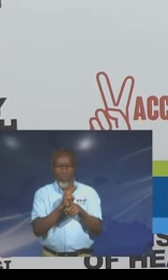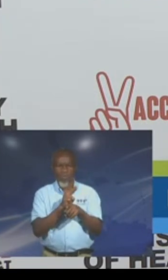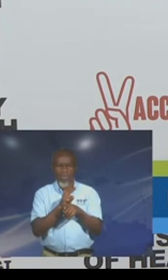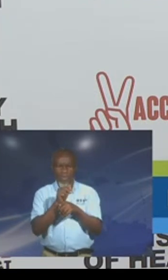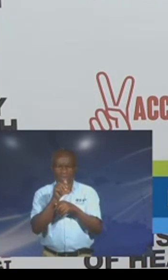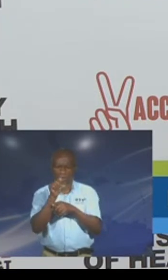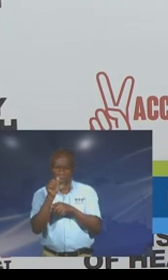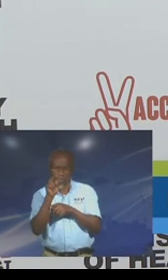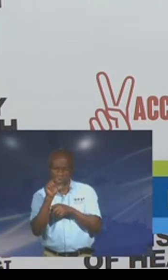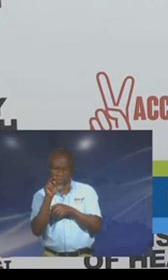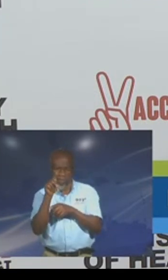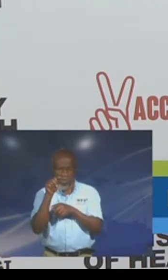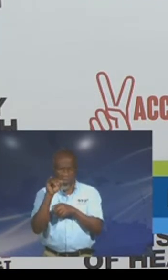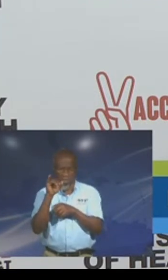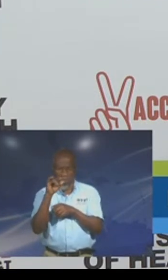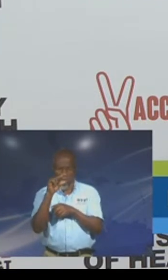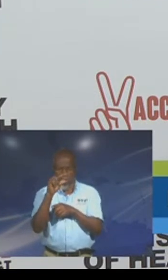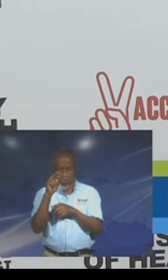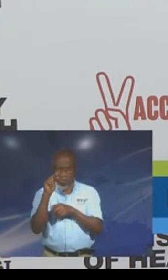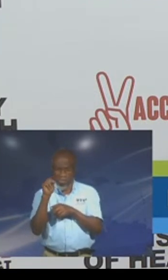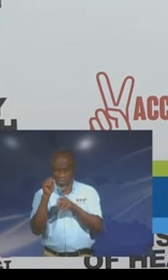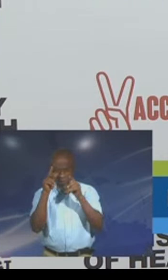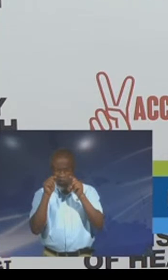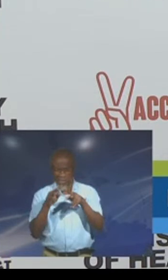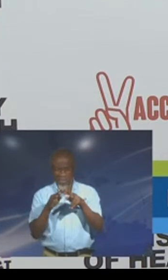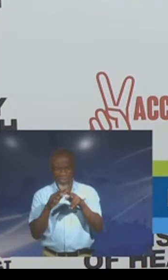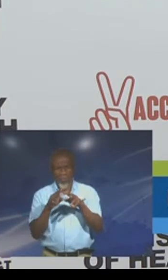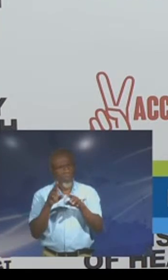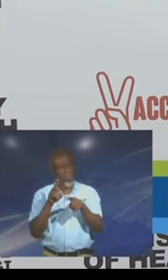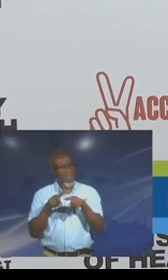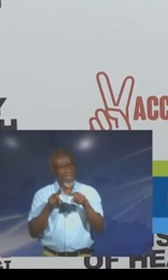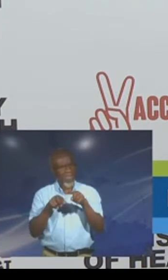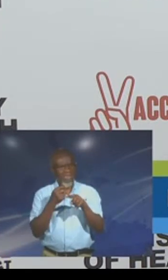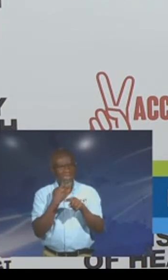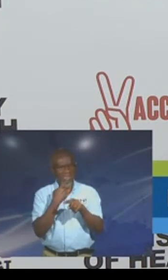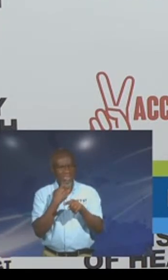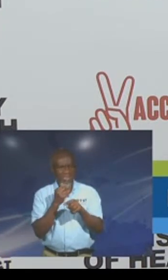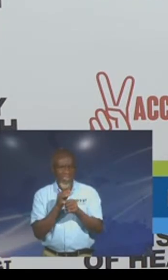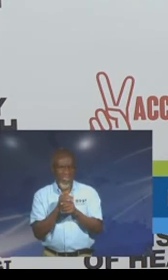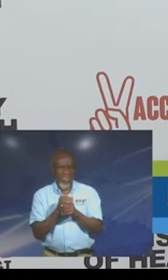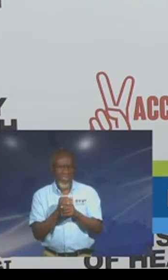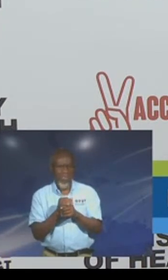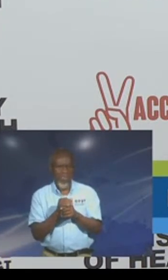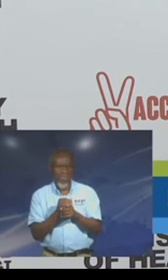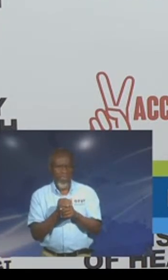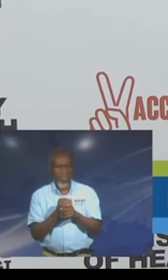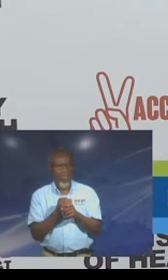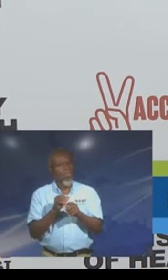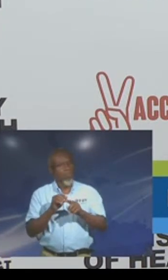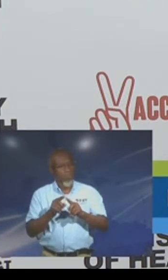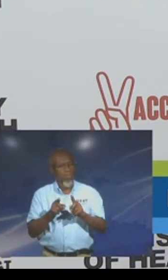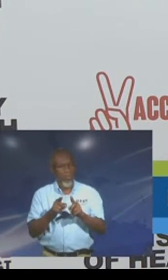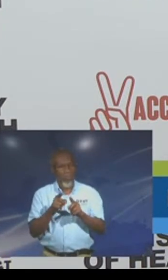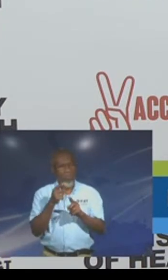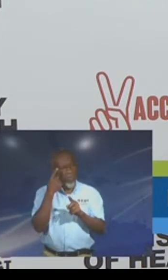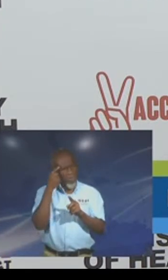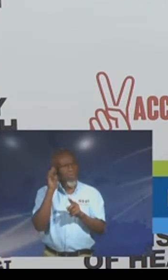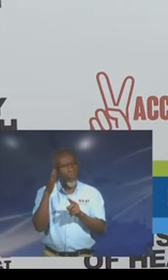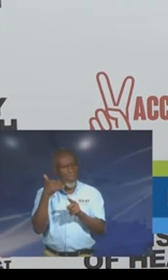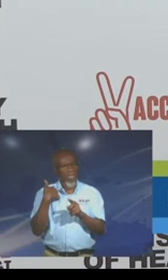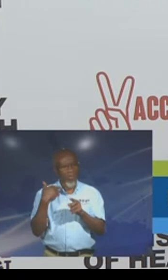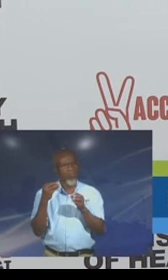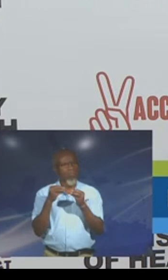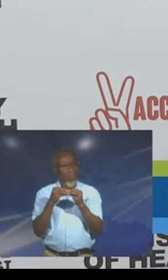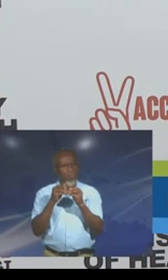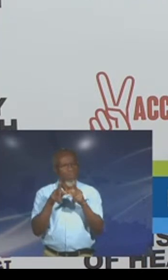occurring. But at least from a theoretical perspective, we expect that more people would be reinfected with this particular variant, because that's